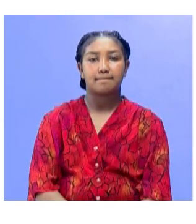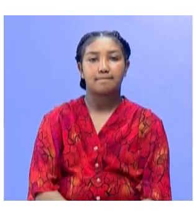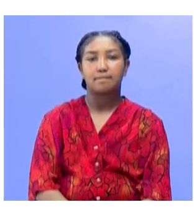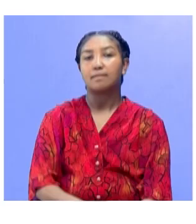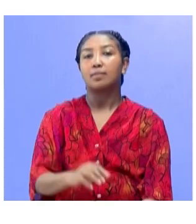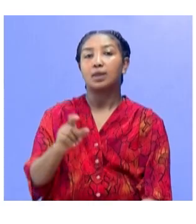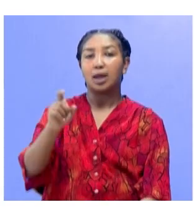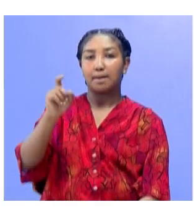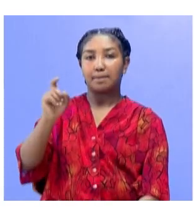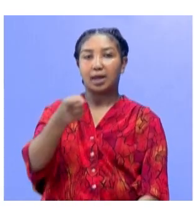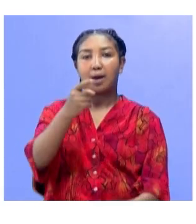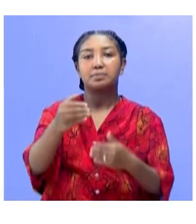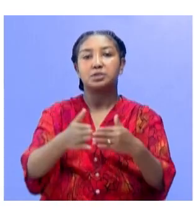become what? Simple future.